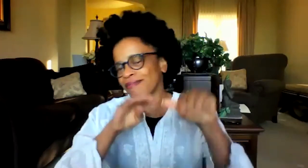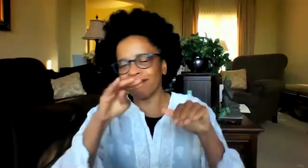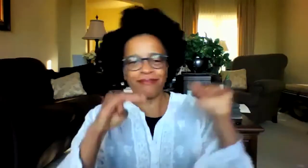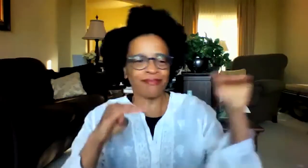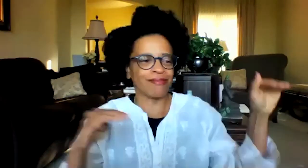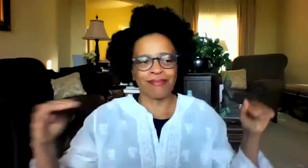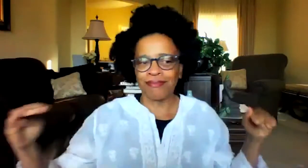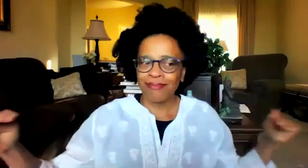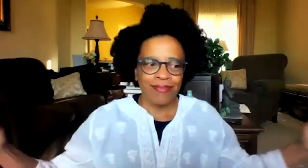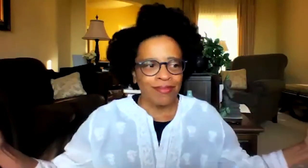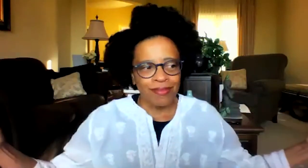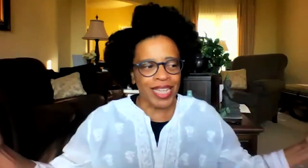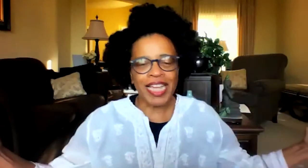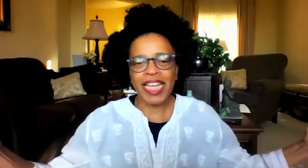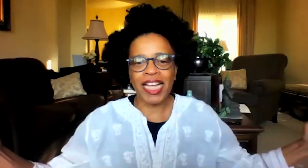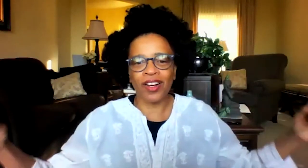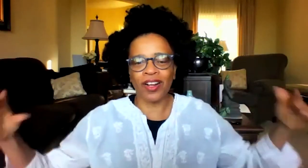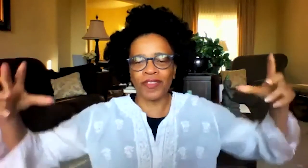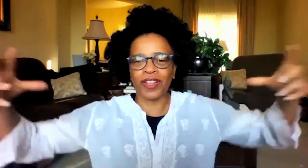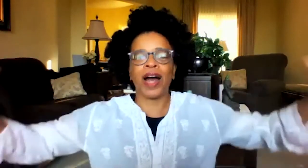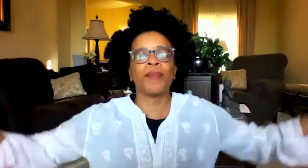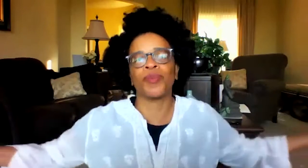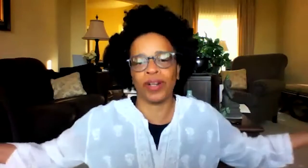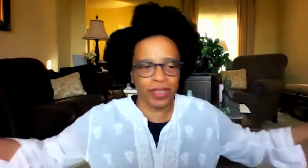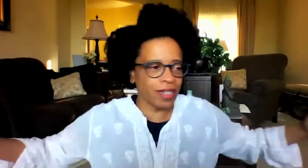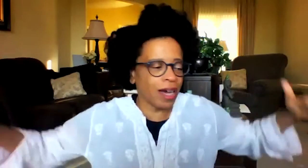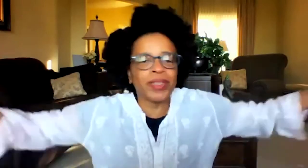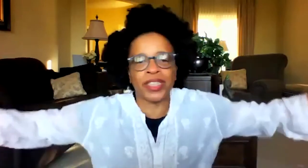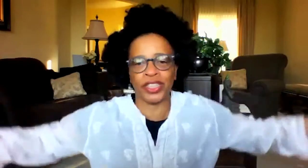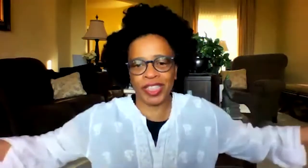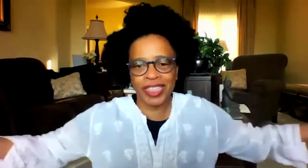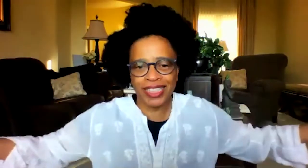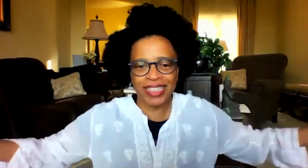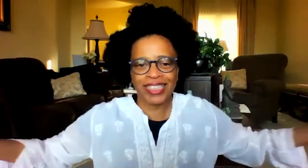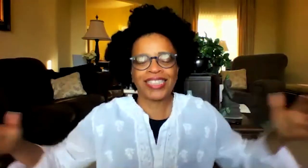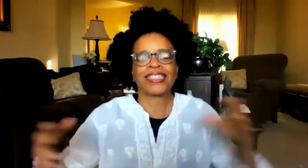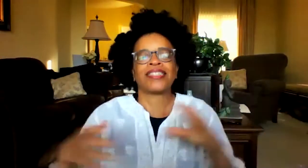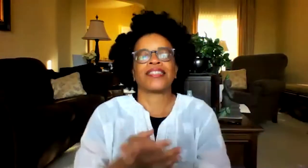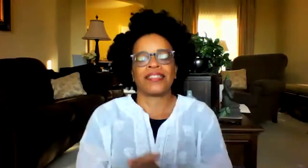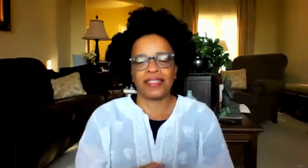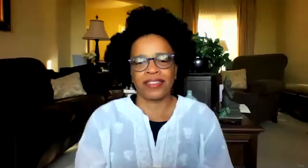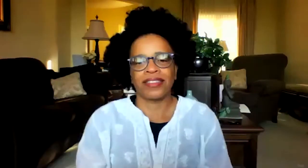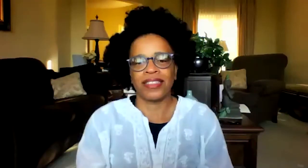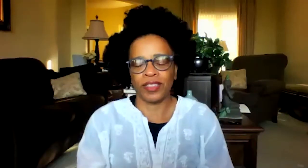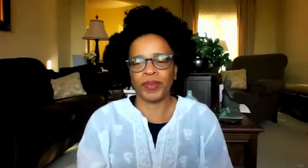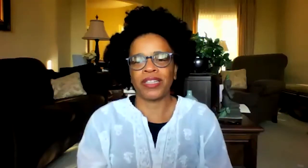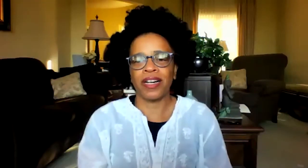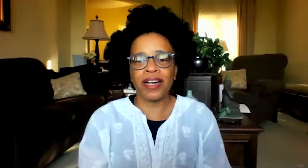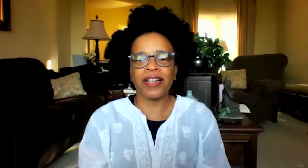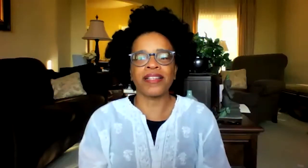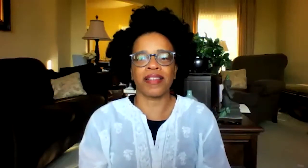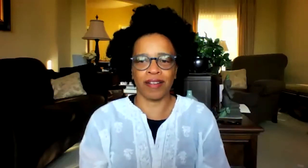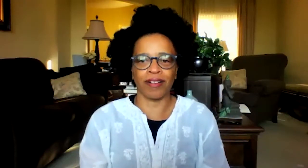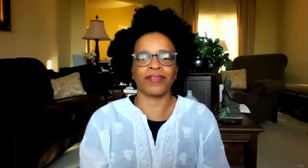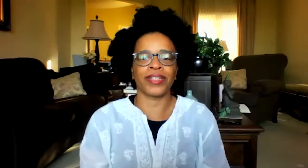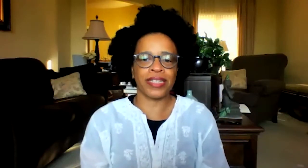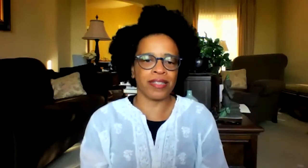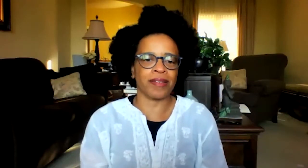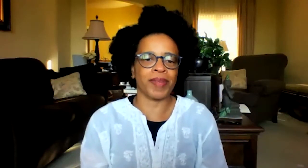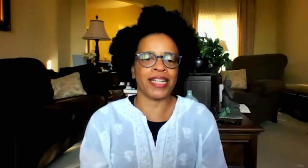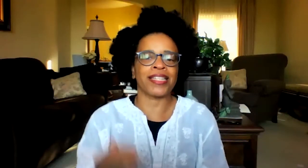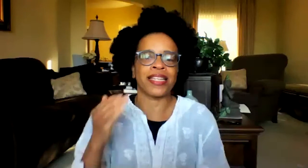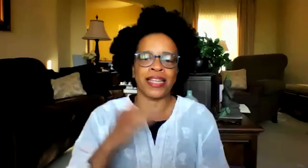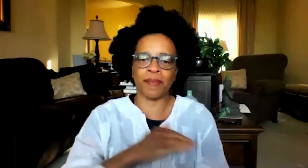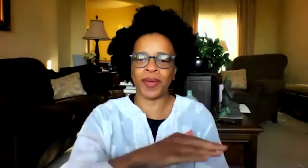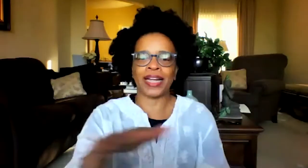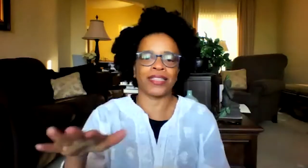just take care of the commonwealth, the common good, is because of